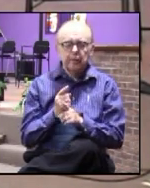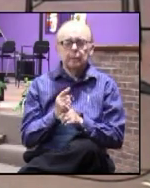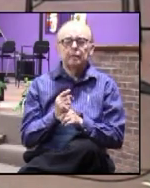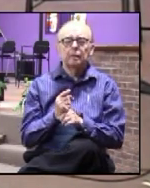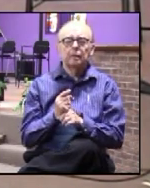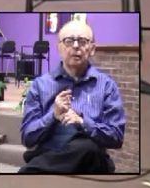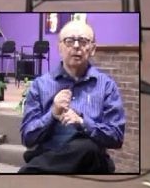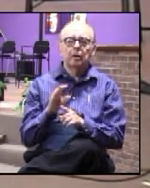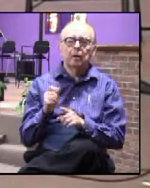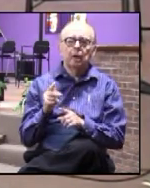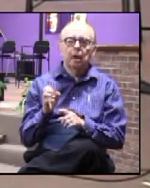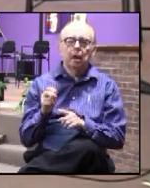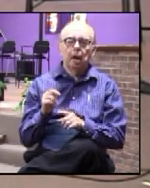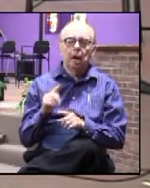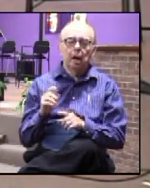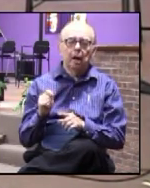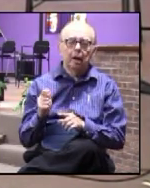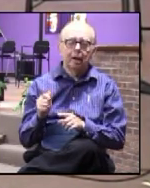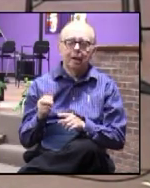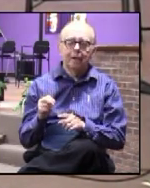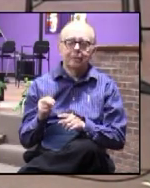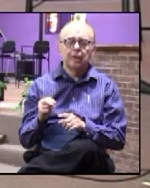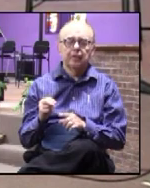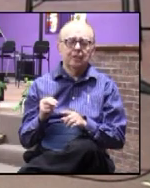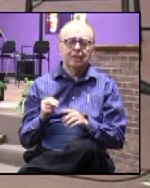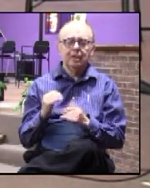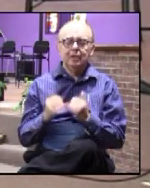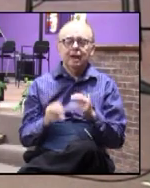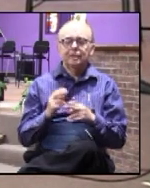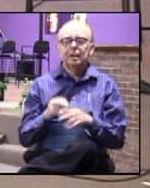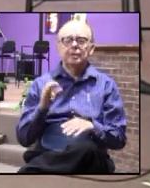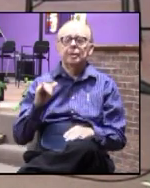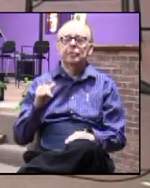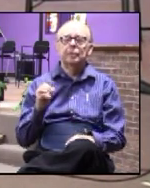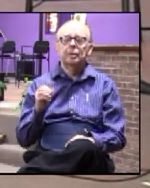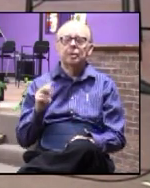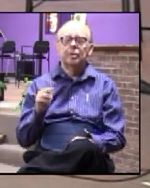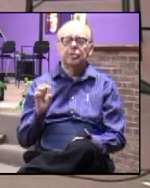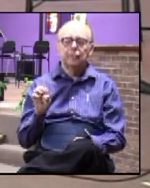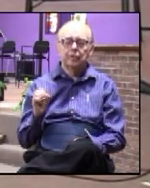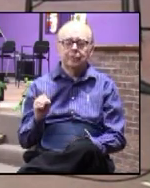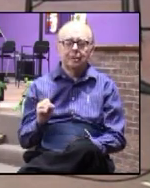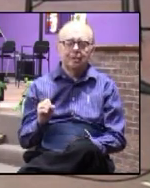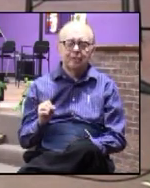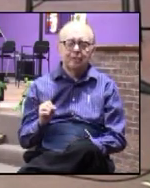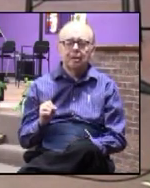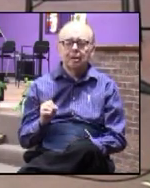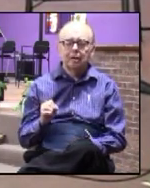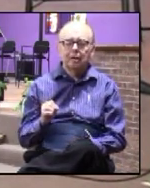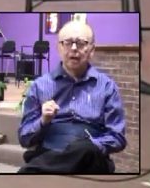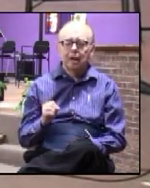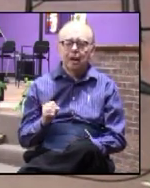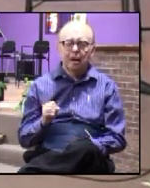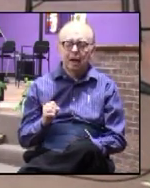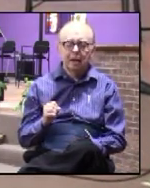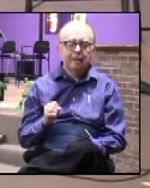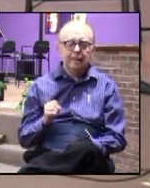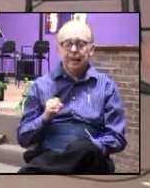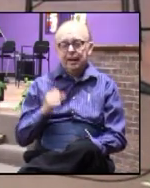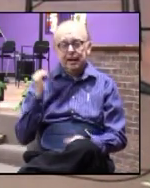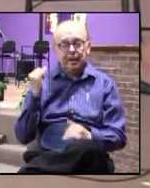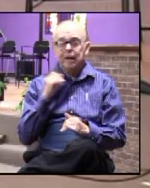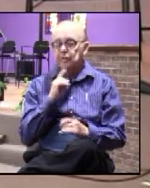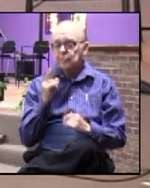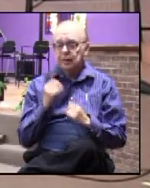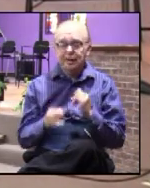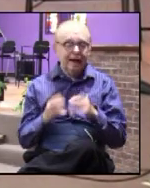can I use your last name of Jones? Yes, sir. Cool. The other last name was really,